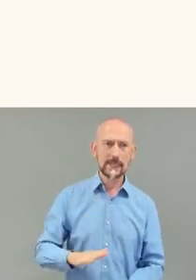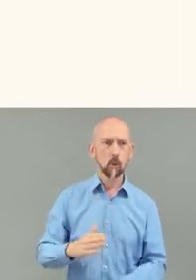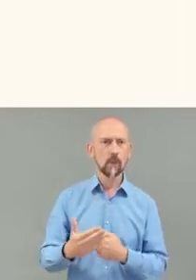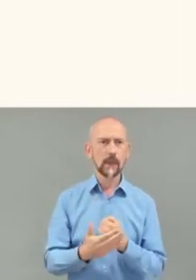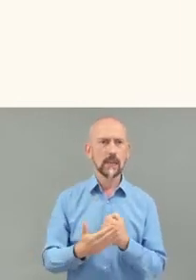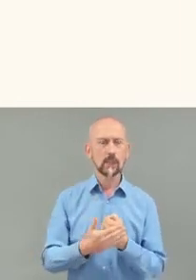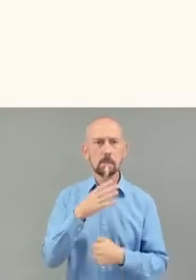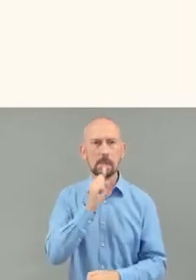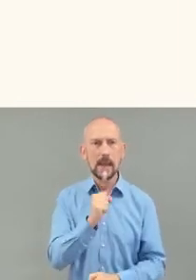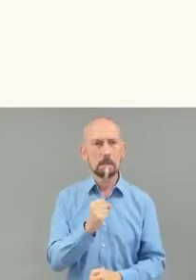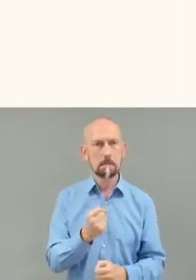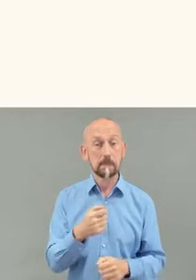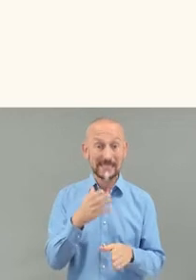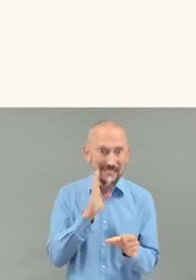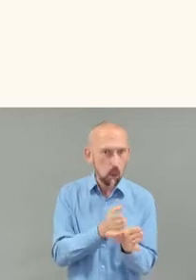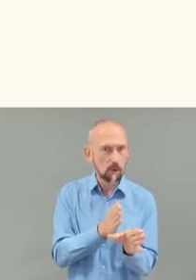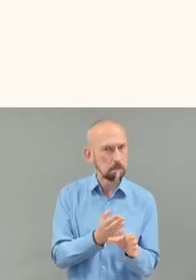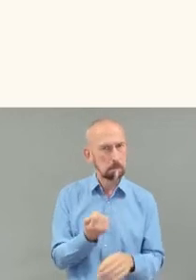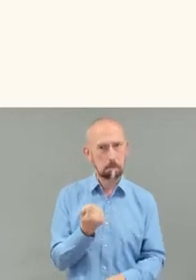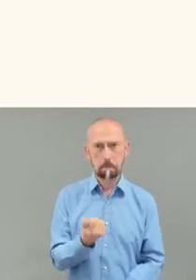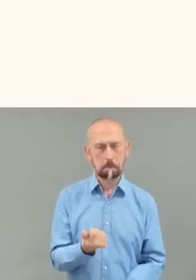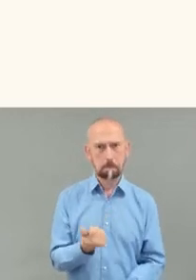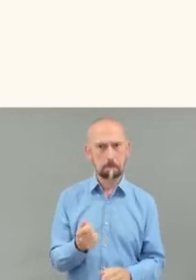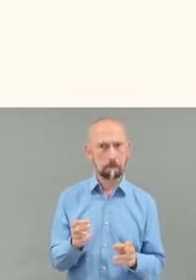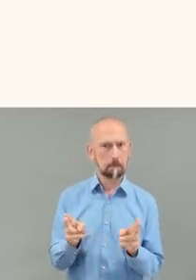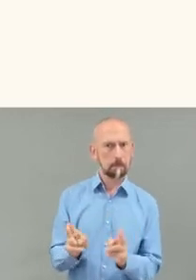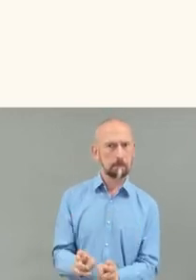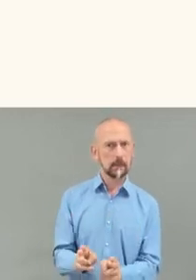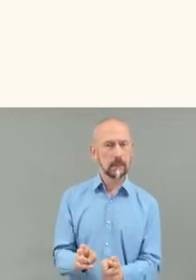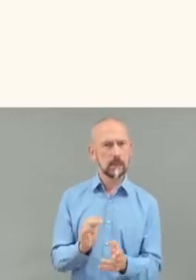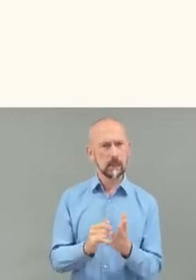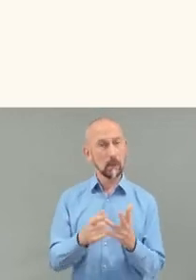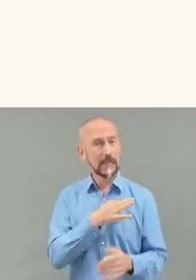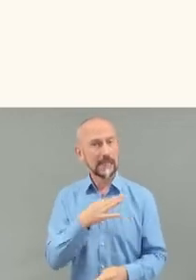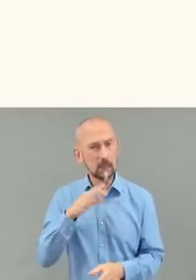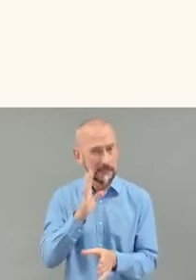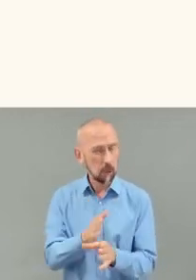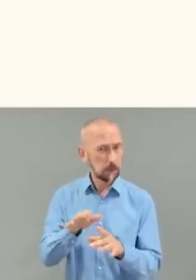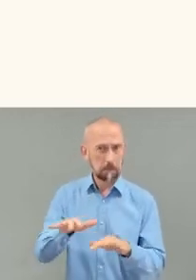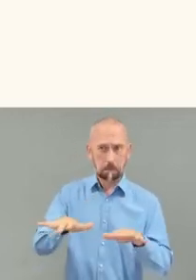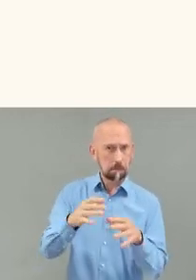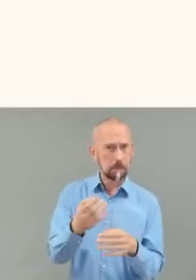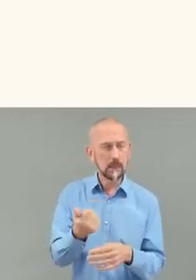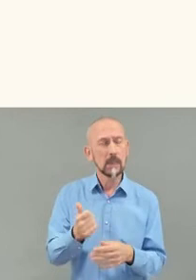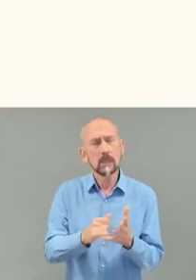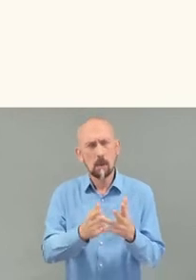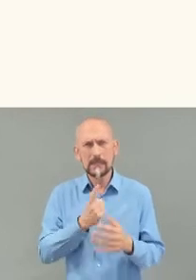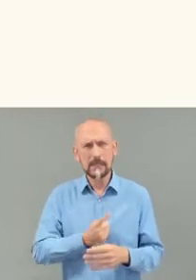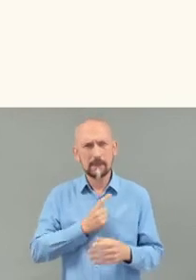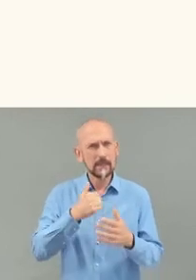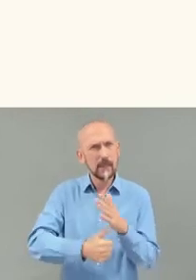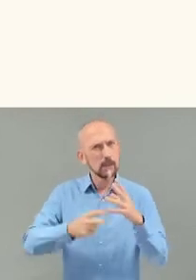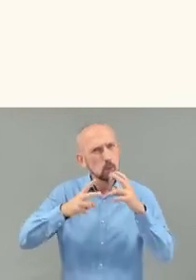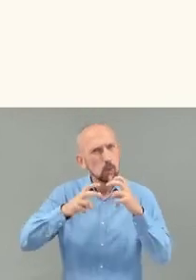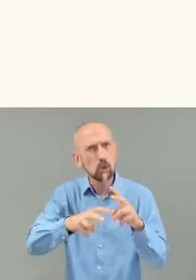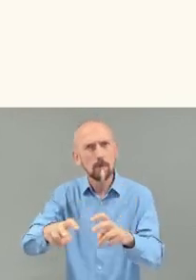psychology and as clinical psychologists. So as a first step, I developed an initial survey just to hear from men and